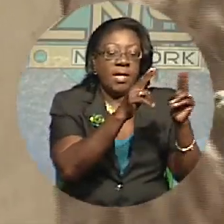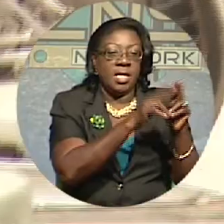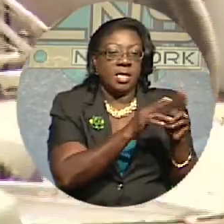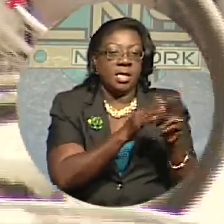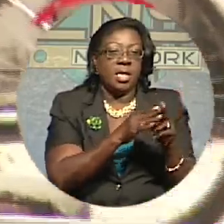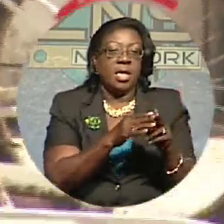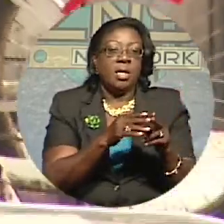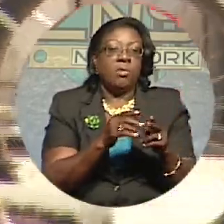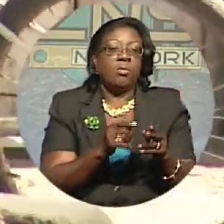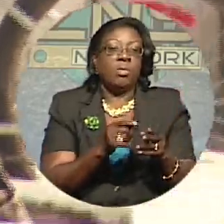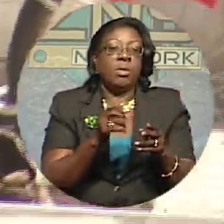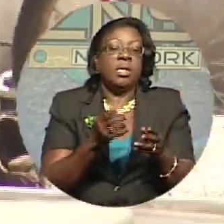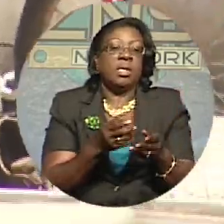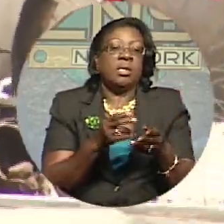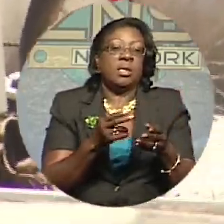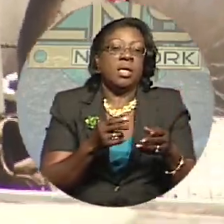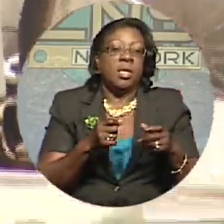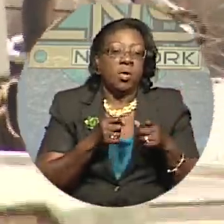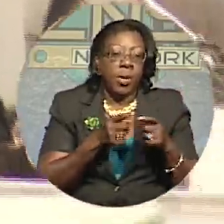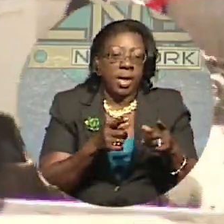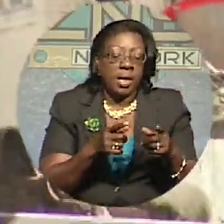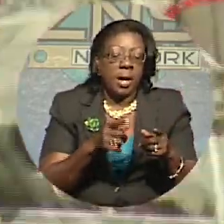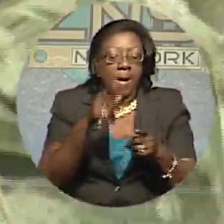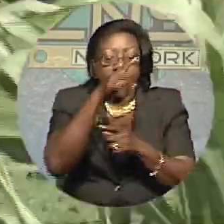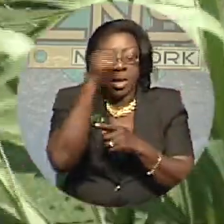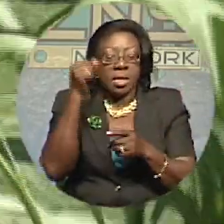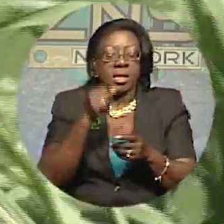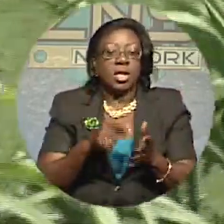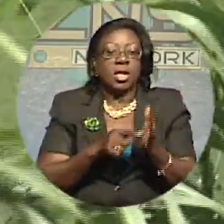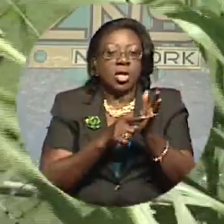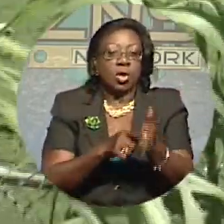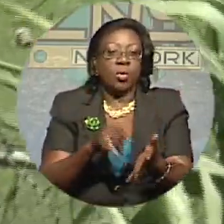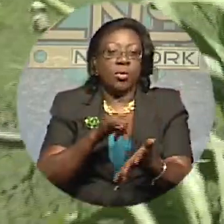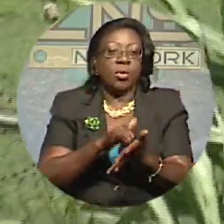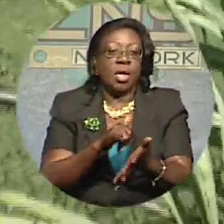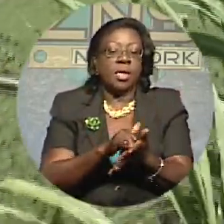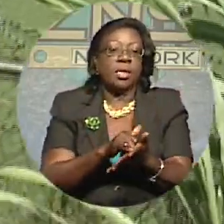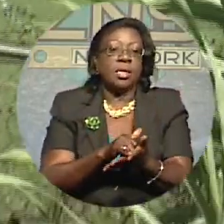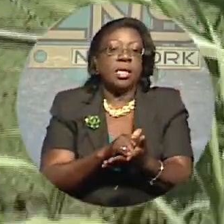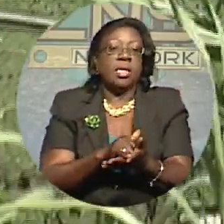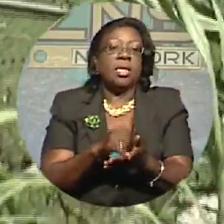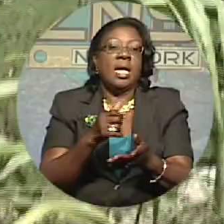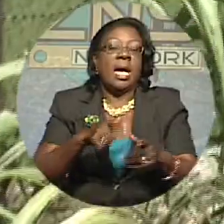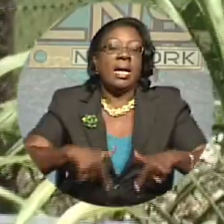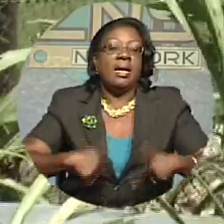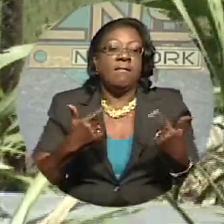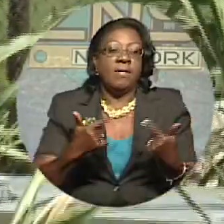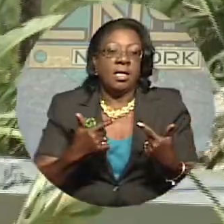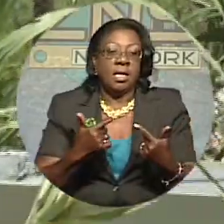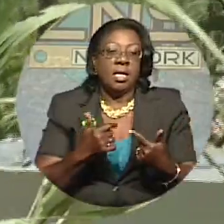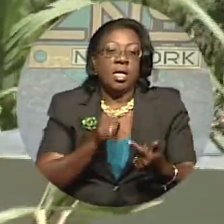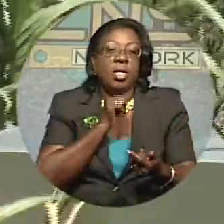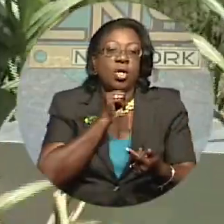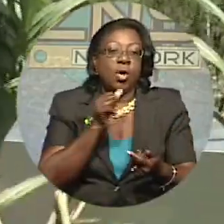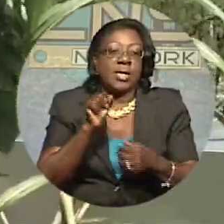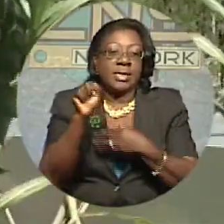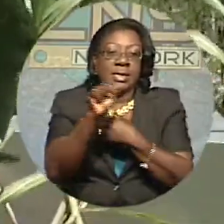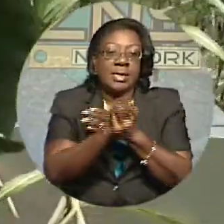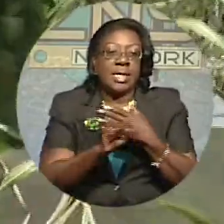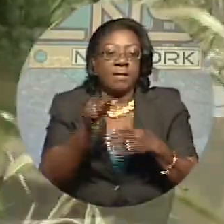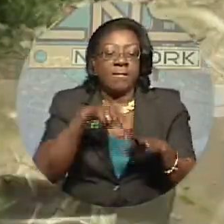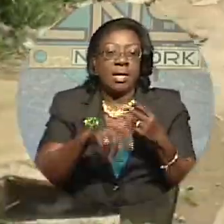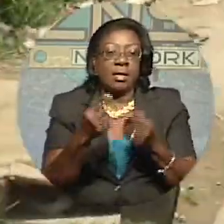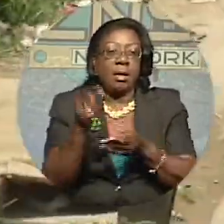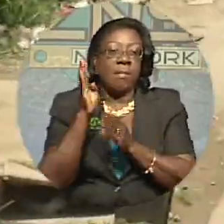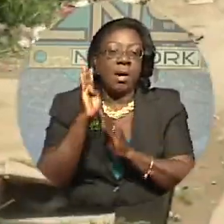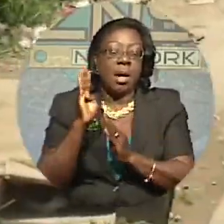alarming environmental concerns, including contaminated water, the improper rearing of livestock, and unsanitary living conditions, which has led